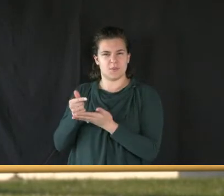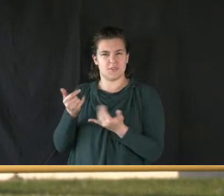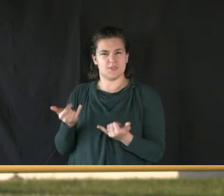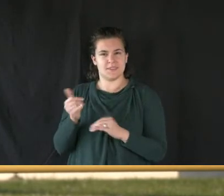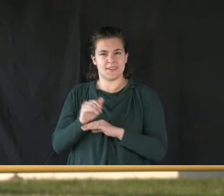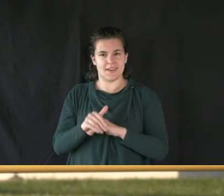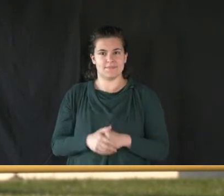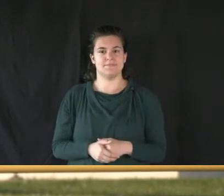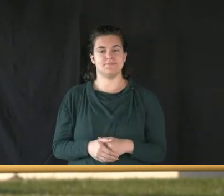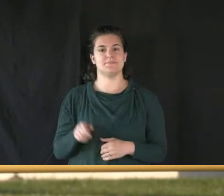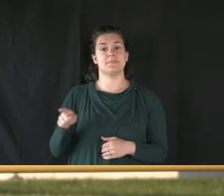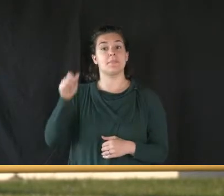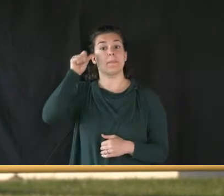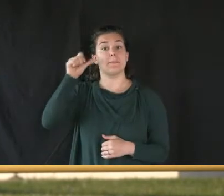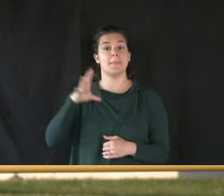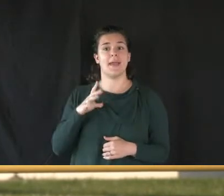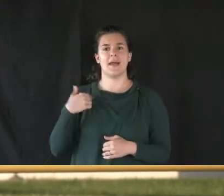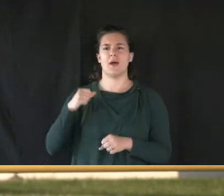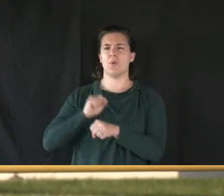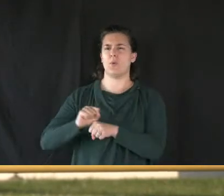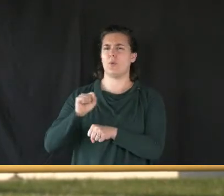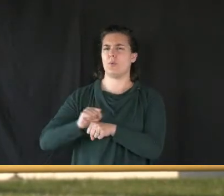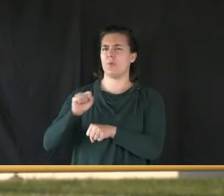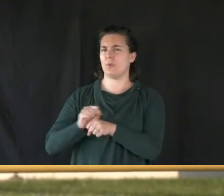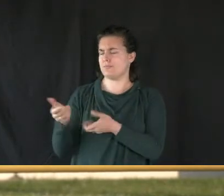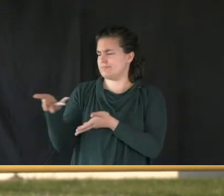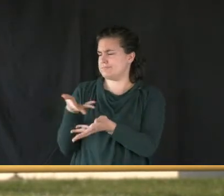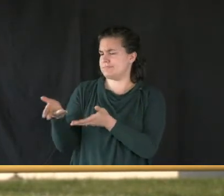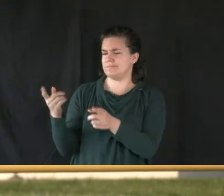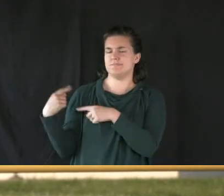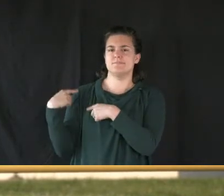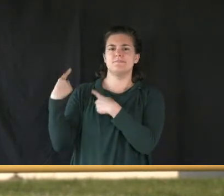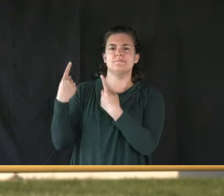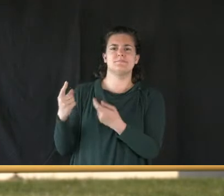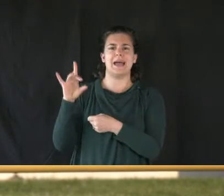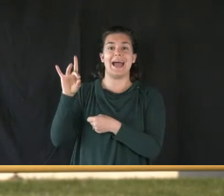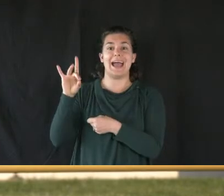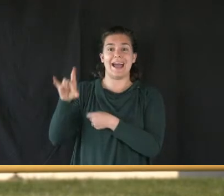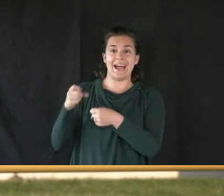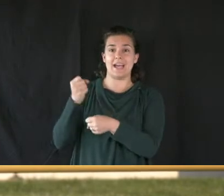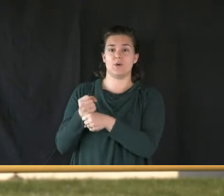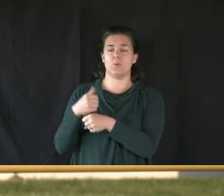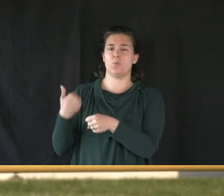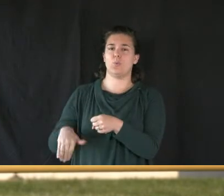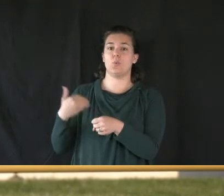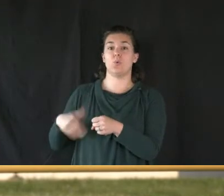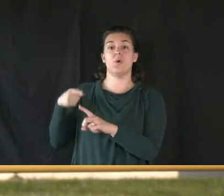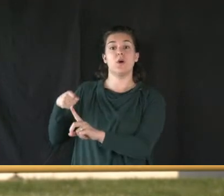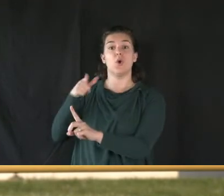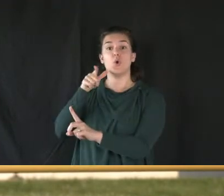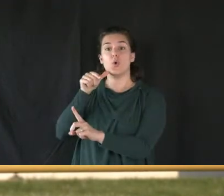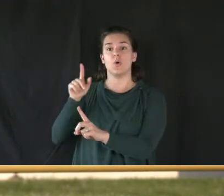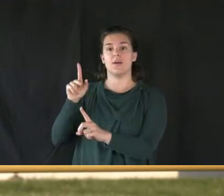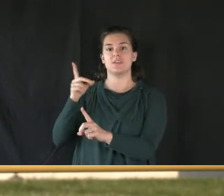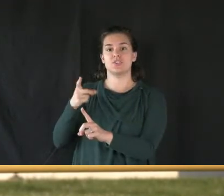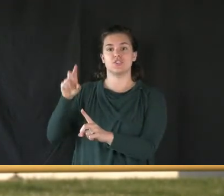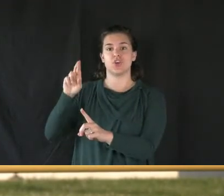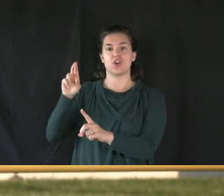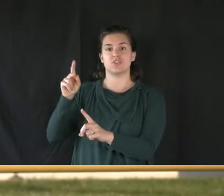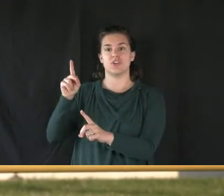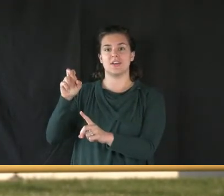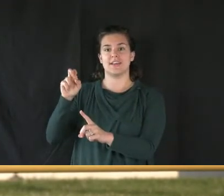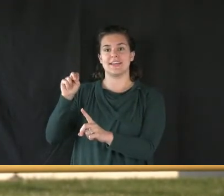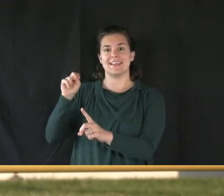a man I've had the pleasure of working with for the past 8 years, Dr. Kenneth Evans. As you